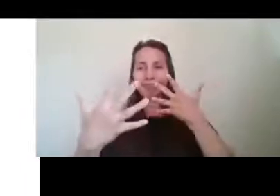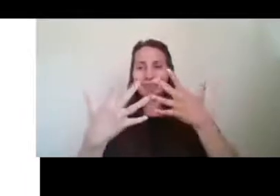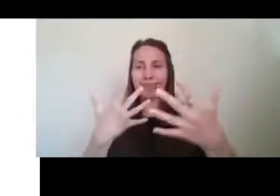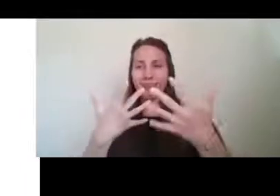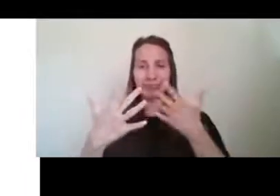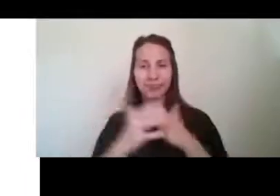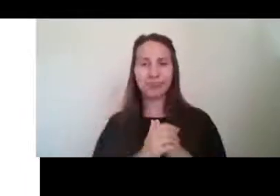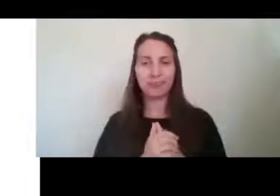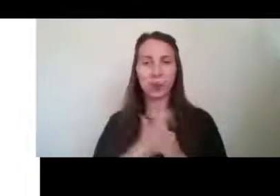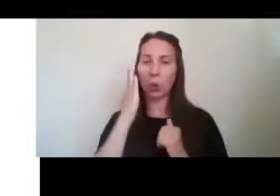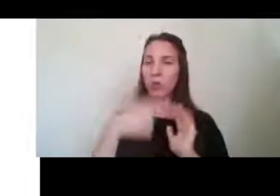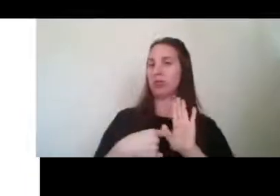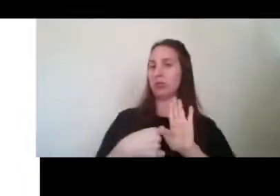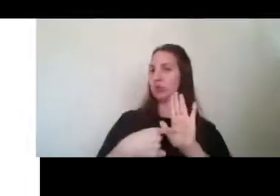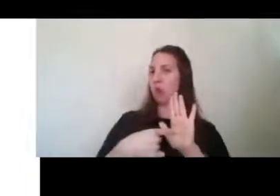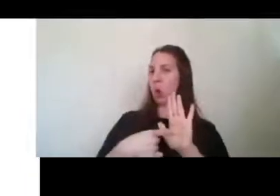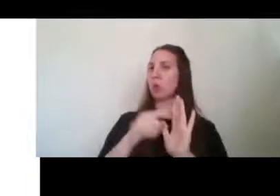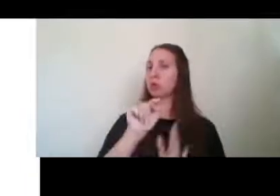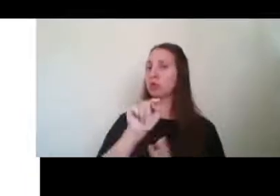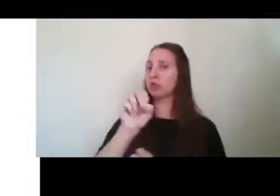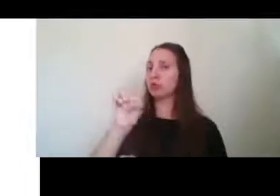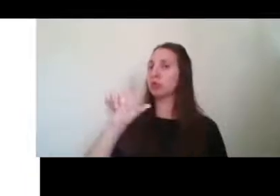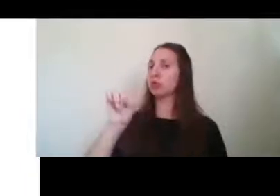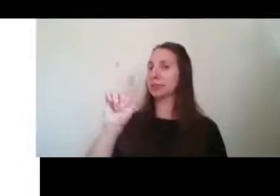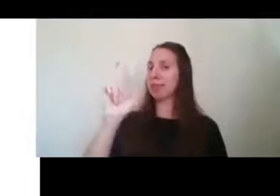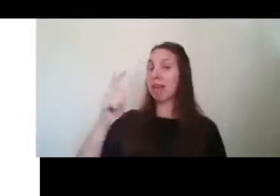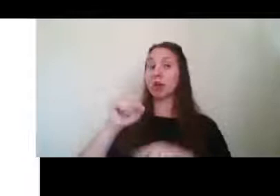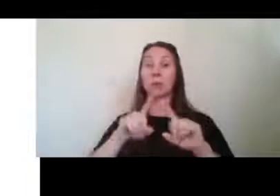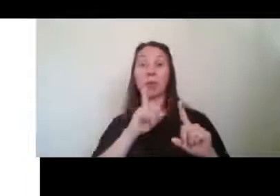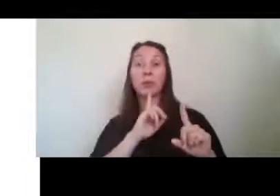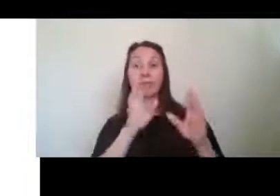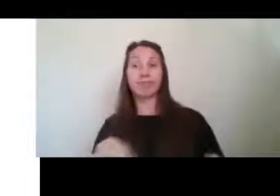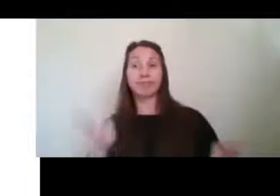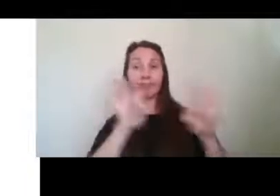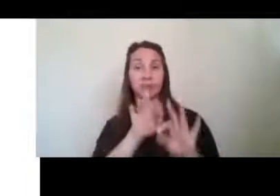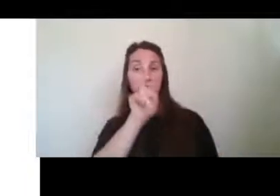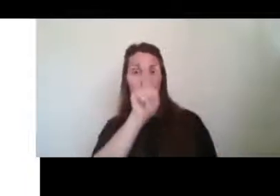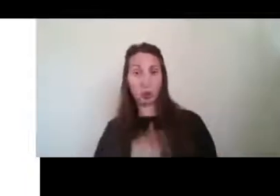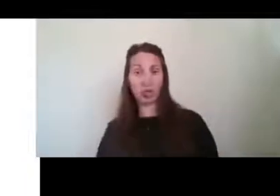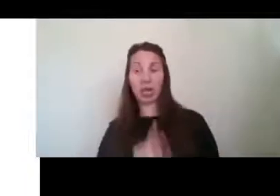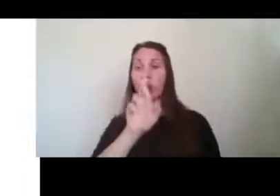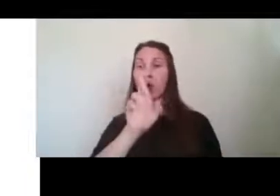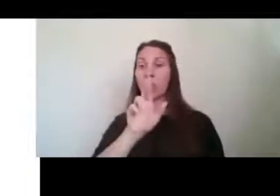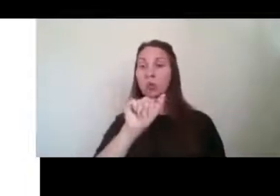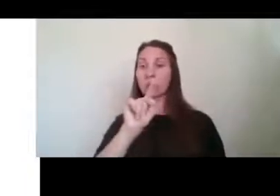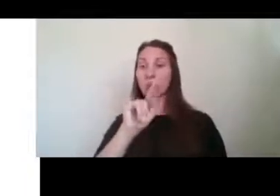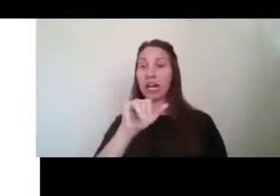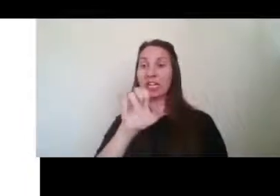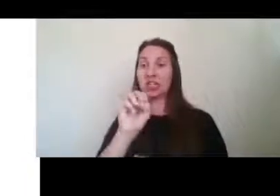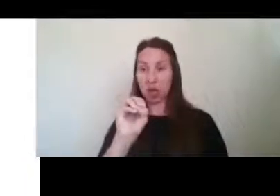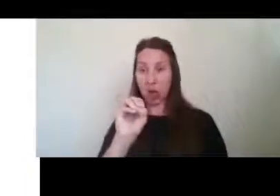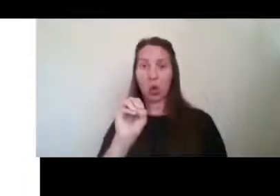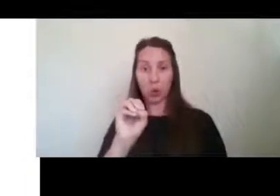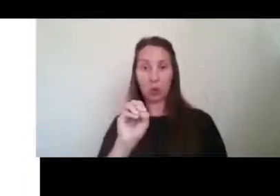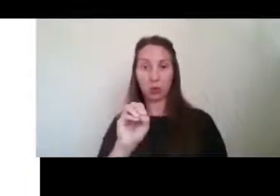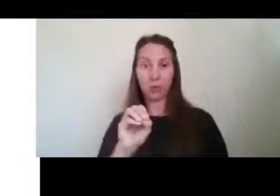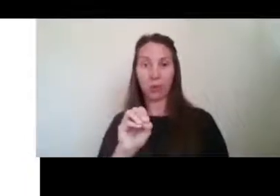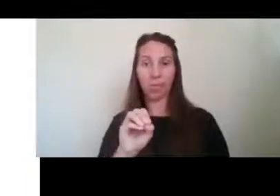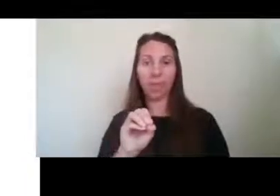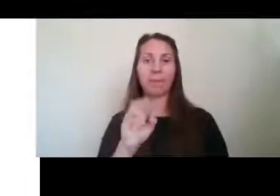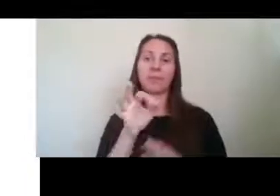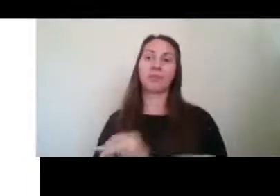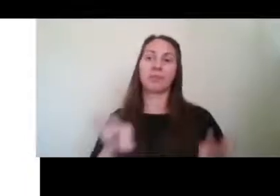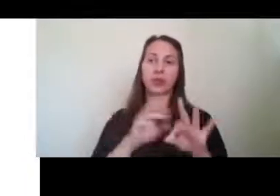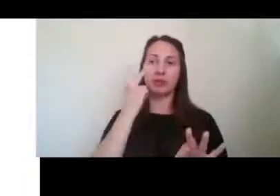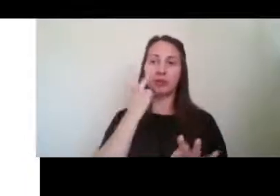but it's looking at the ratio, and the WCAG guidelines have the proper ratios for font size